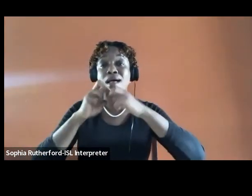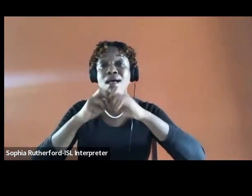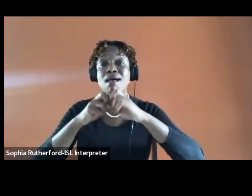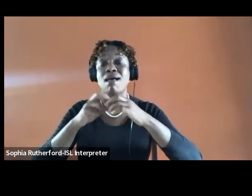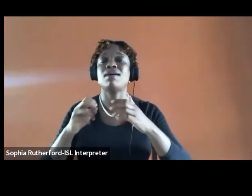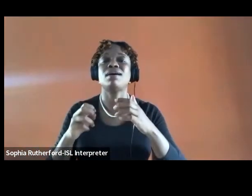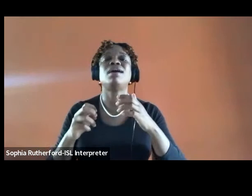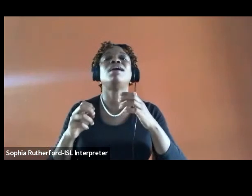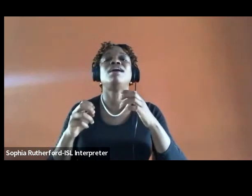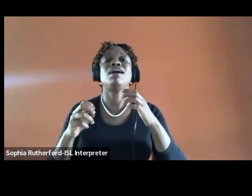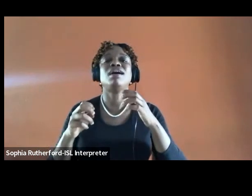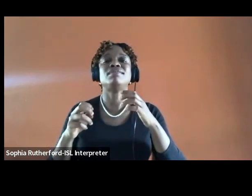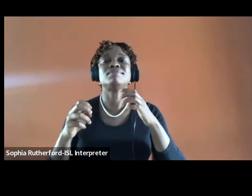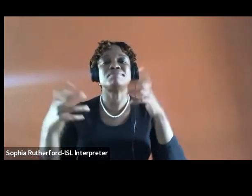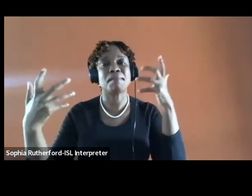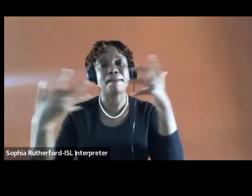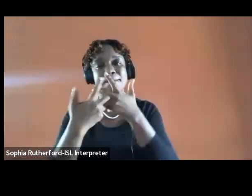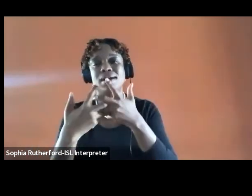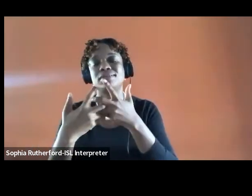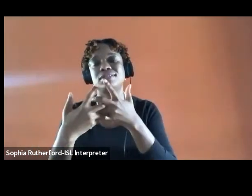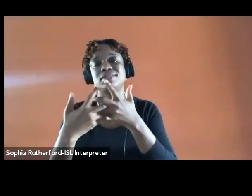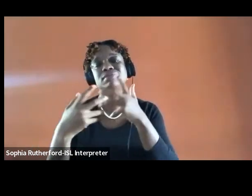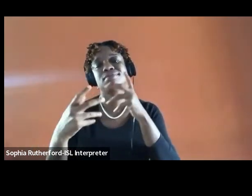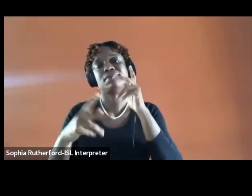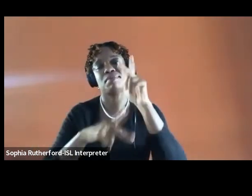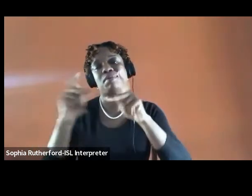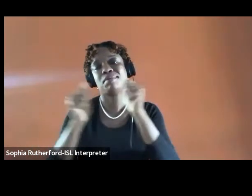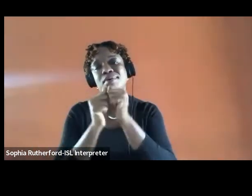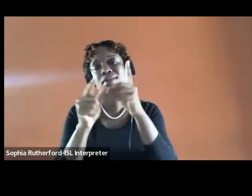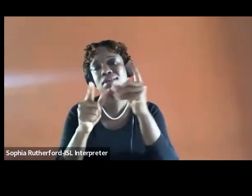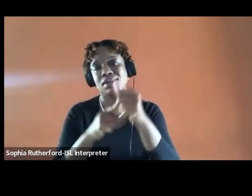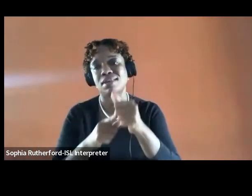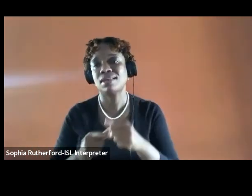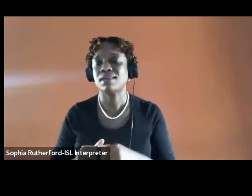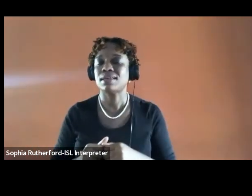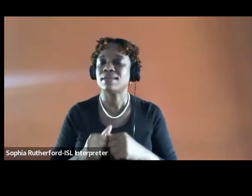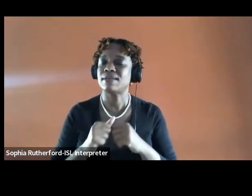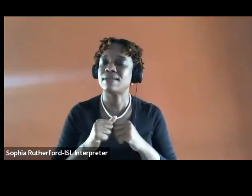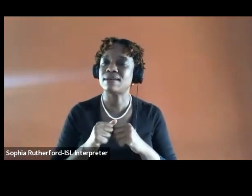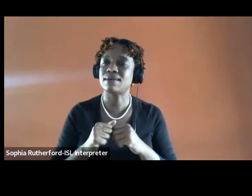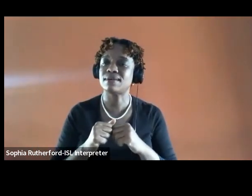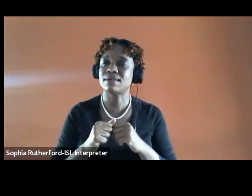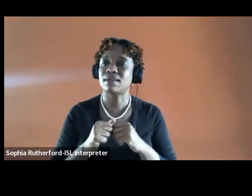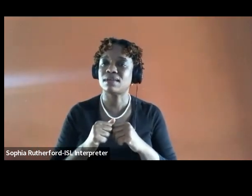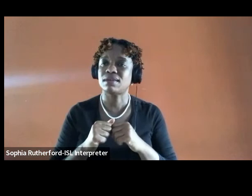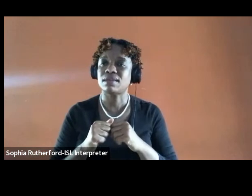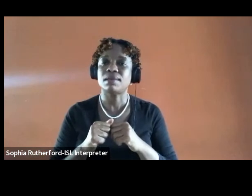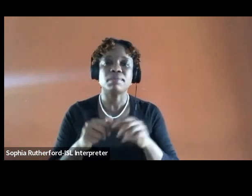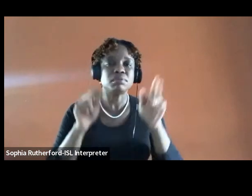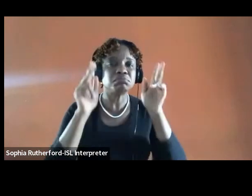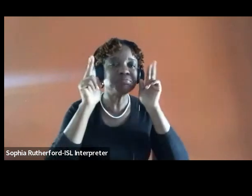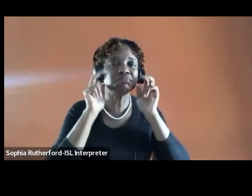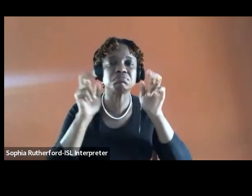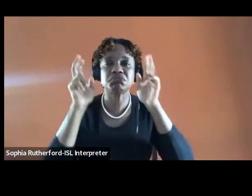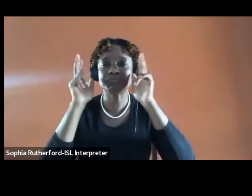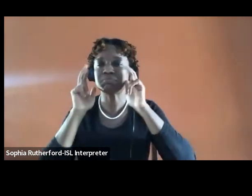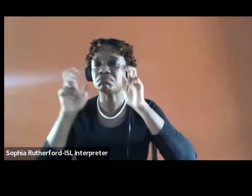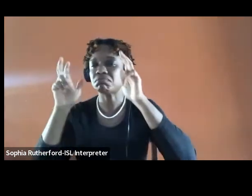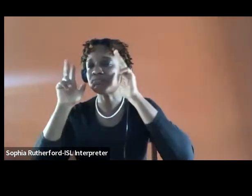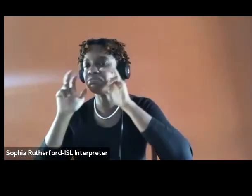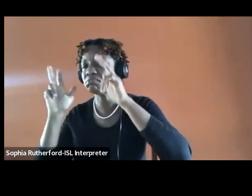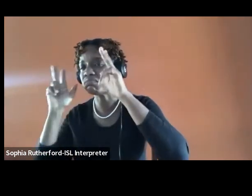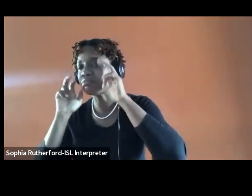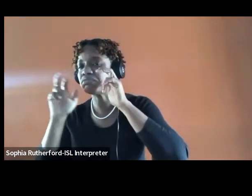persons with disabilities. I'm sure listening to the wide variety of presentations and the